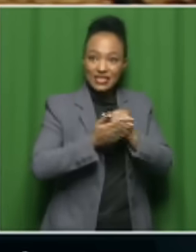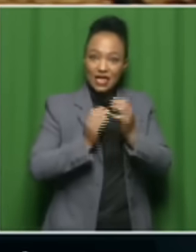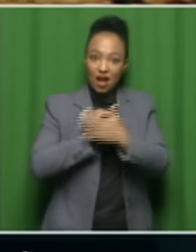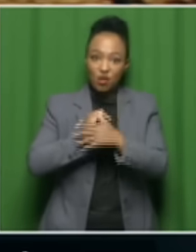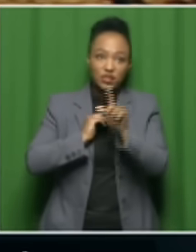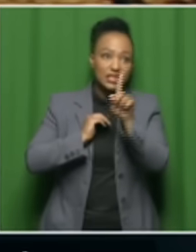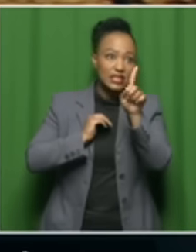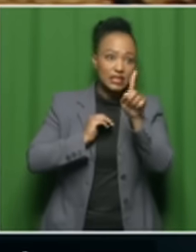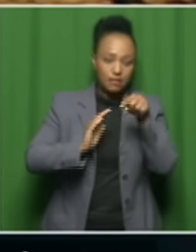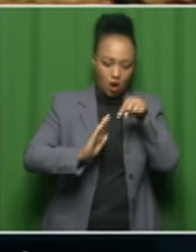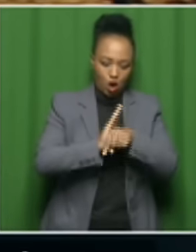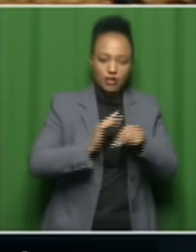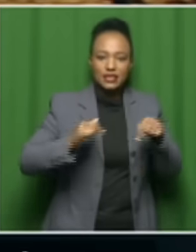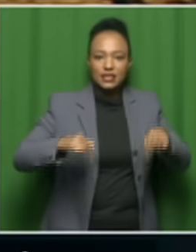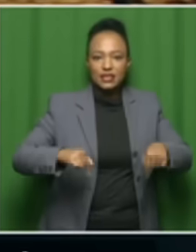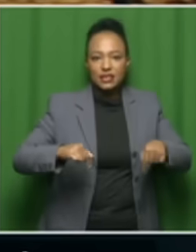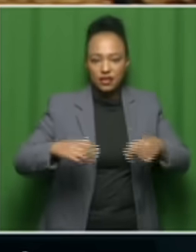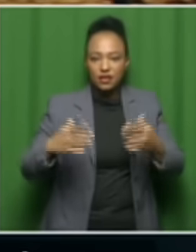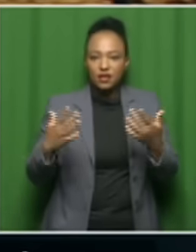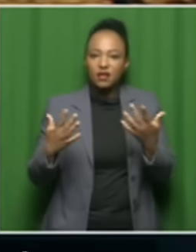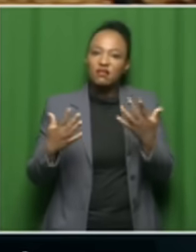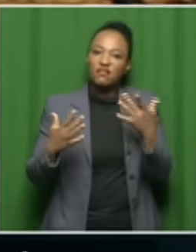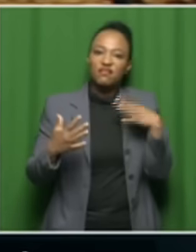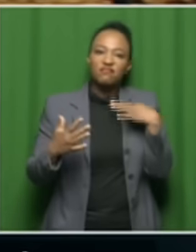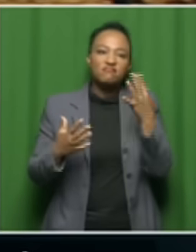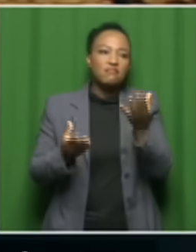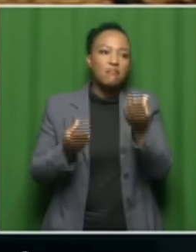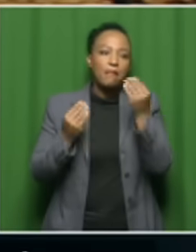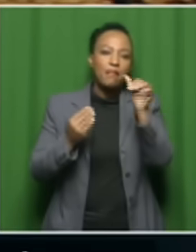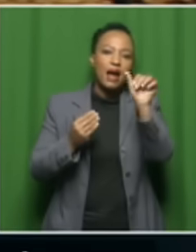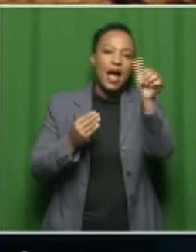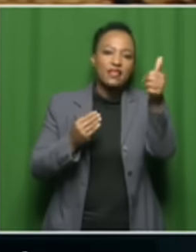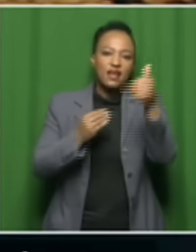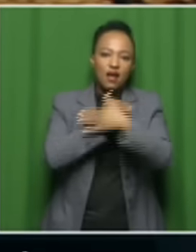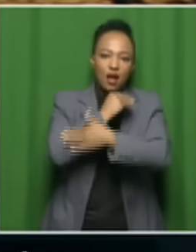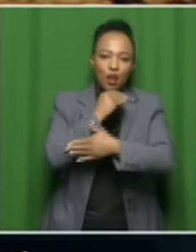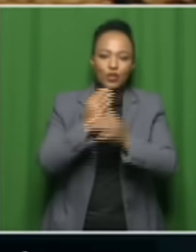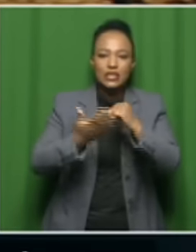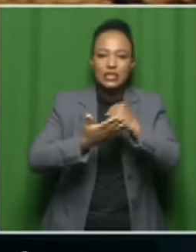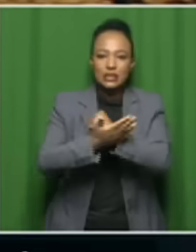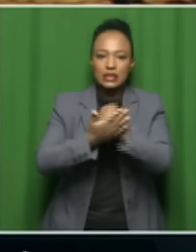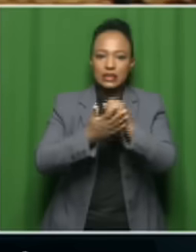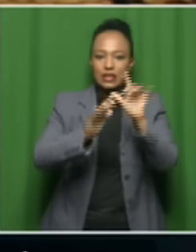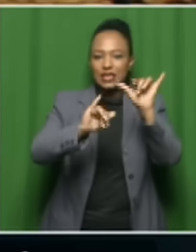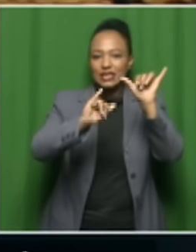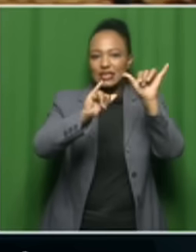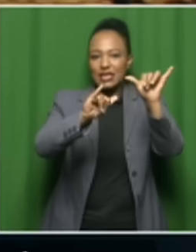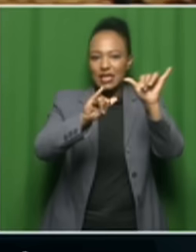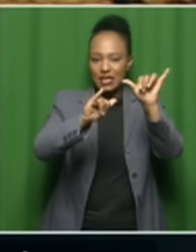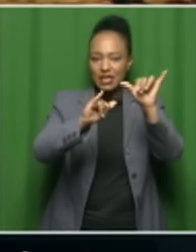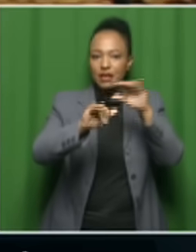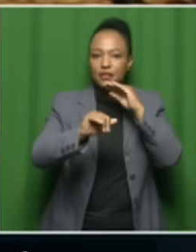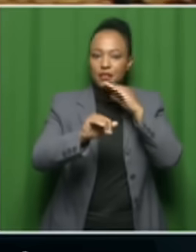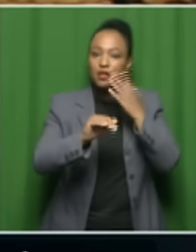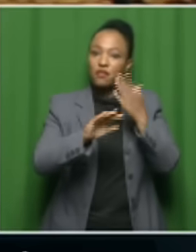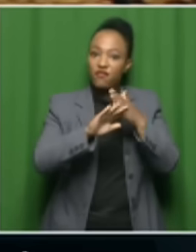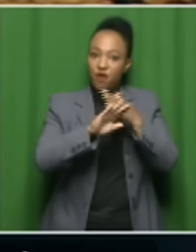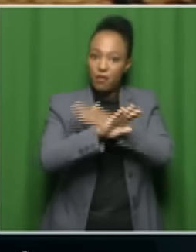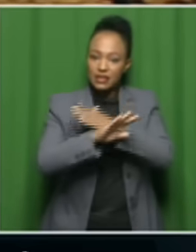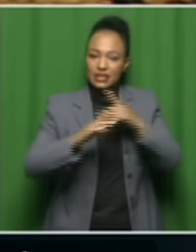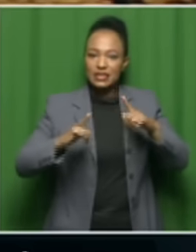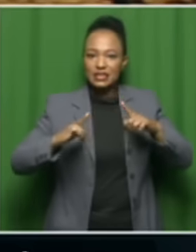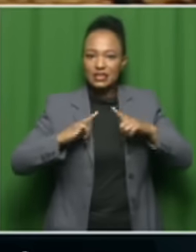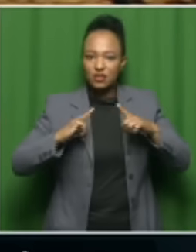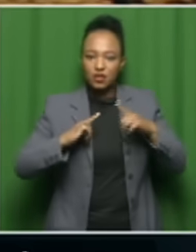they voluntarily acquire citizenship in another country, unless, of course, they have prior permission from the Minister of Home Affairs